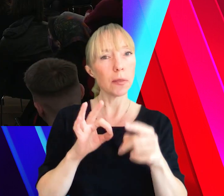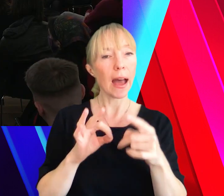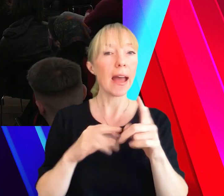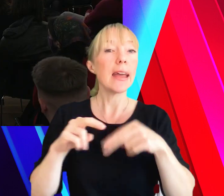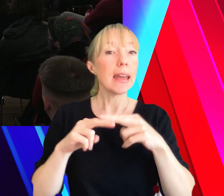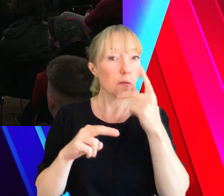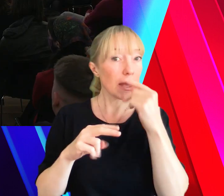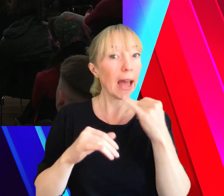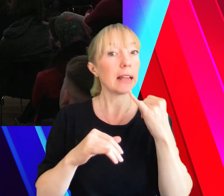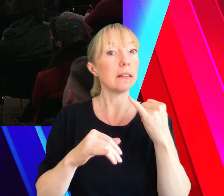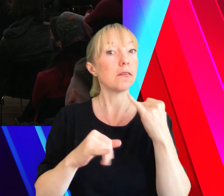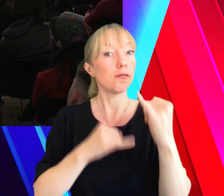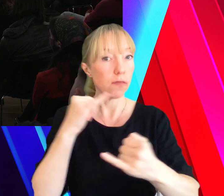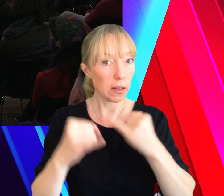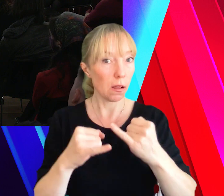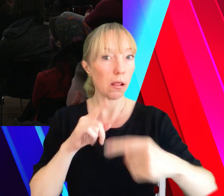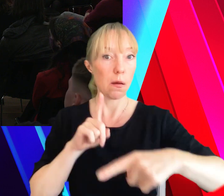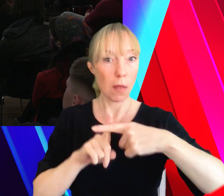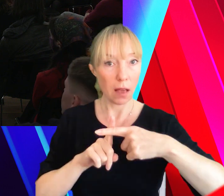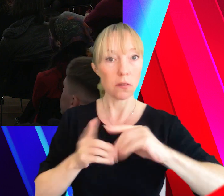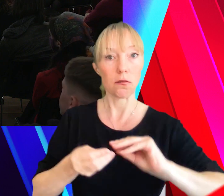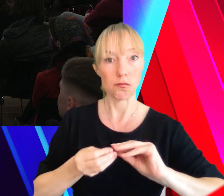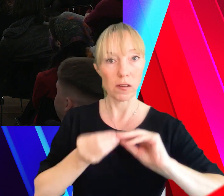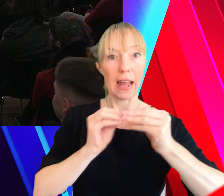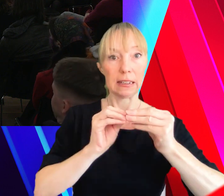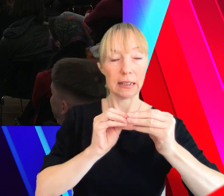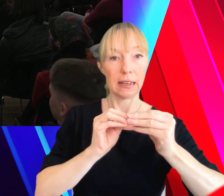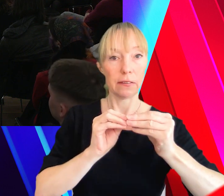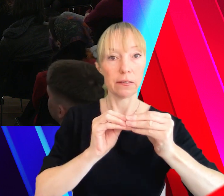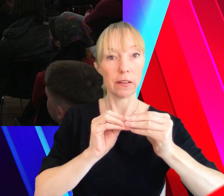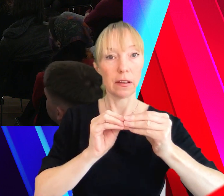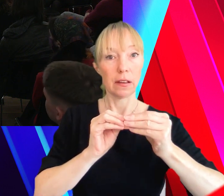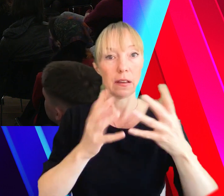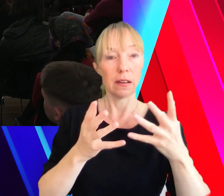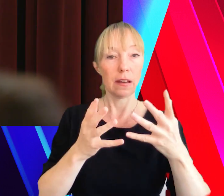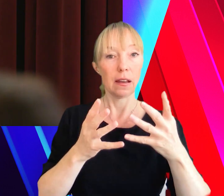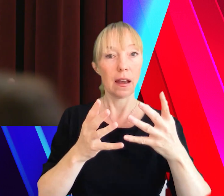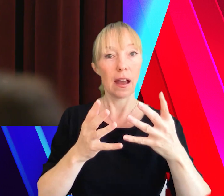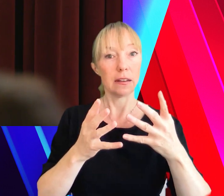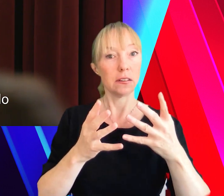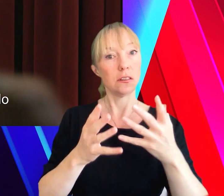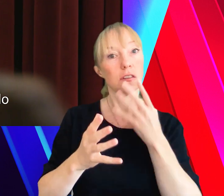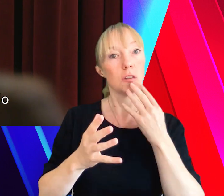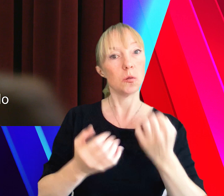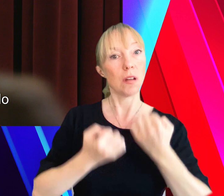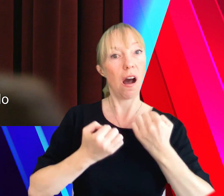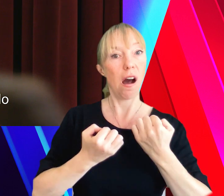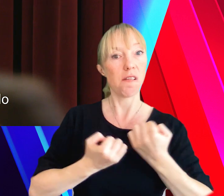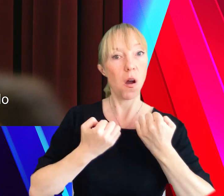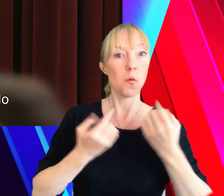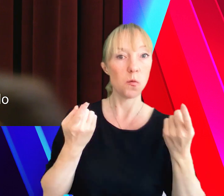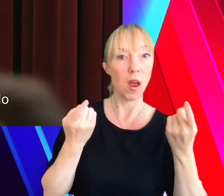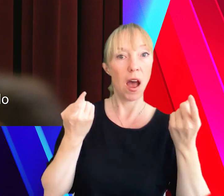note, if we can still be critical with it and we can be creative and like sort of exercise our